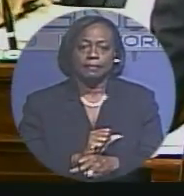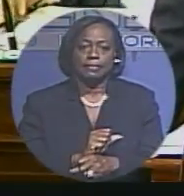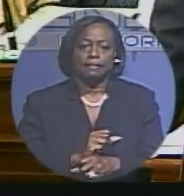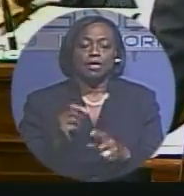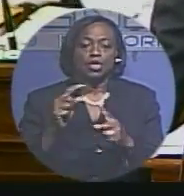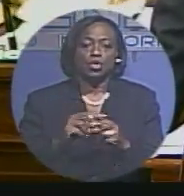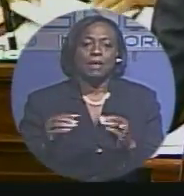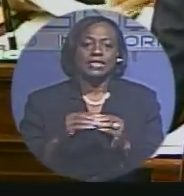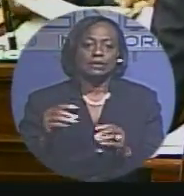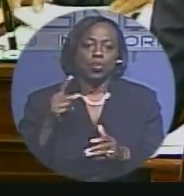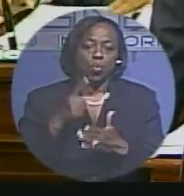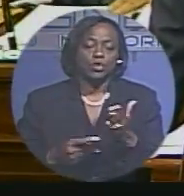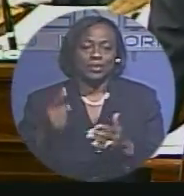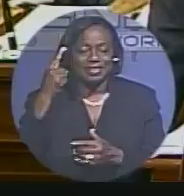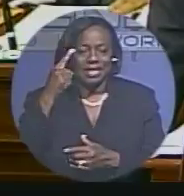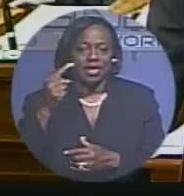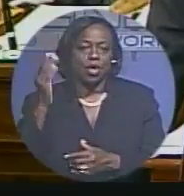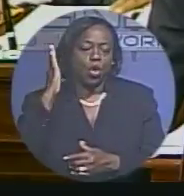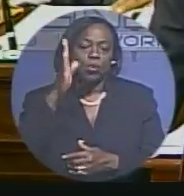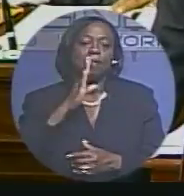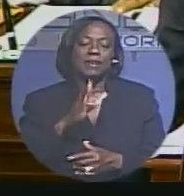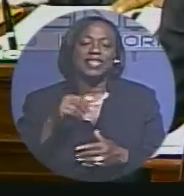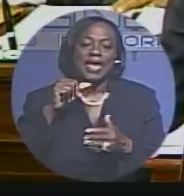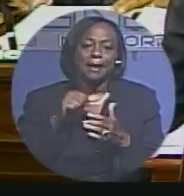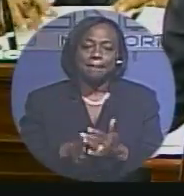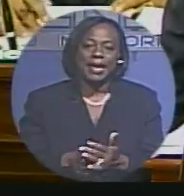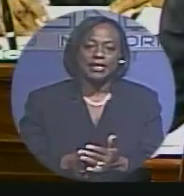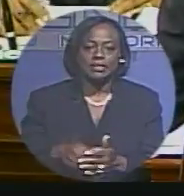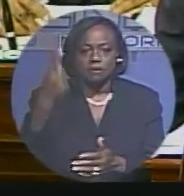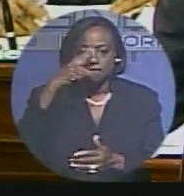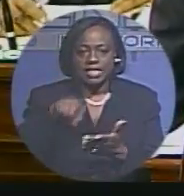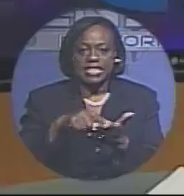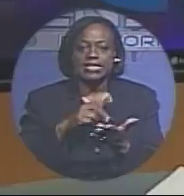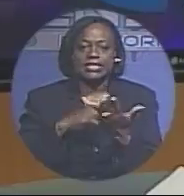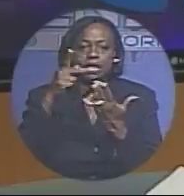will be the positive impact of this particular program.